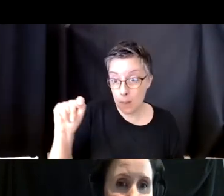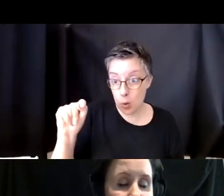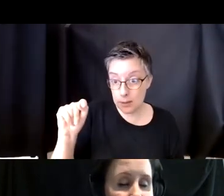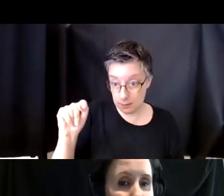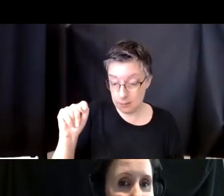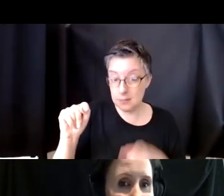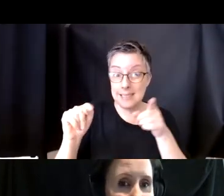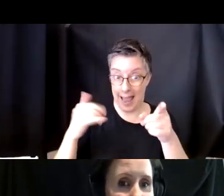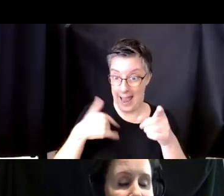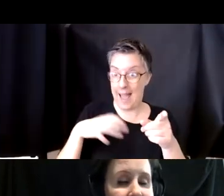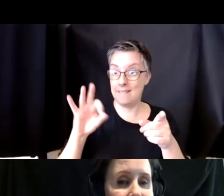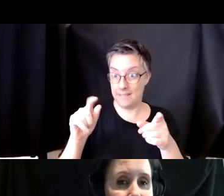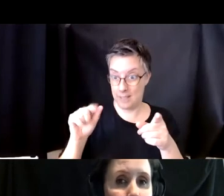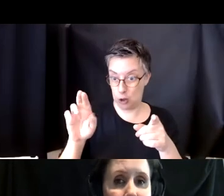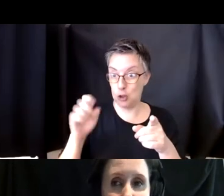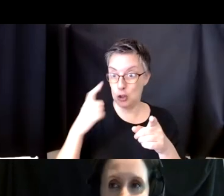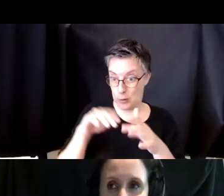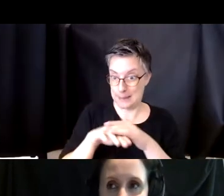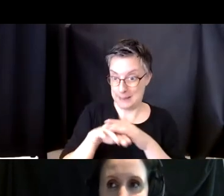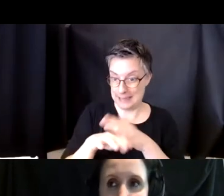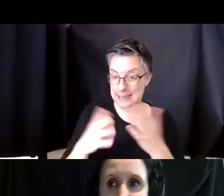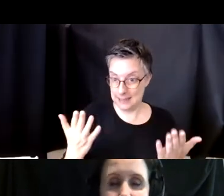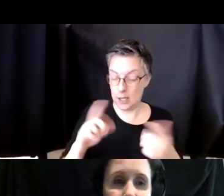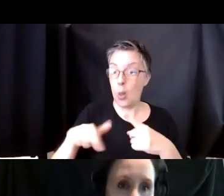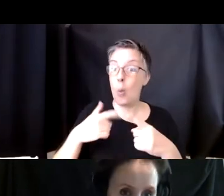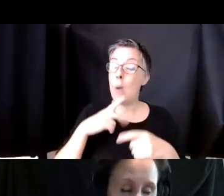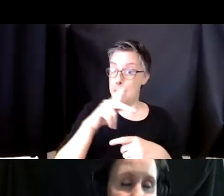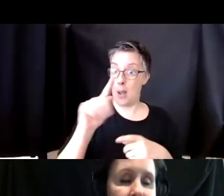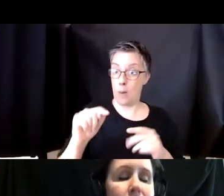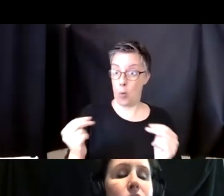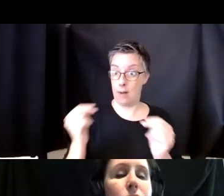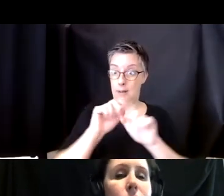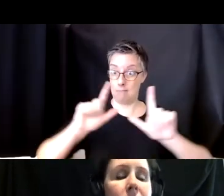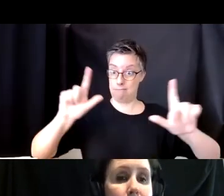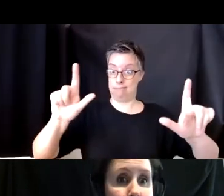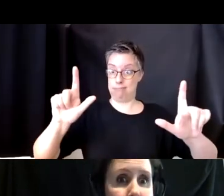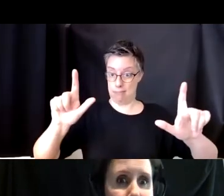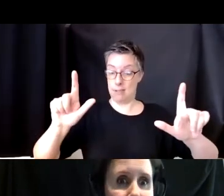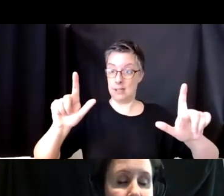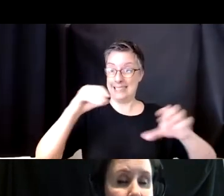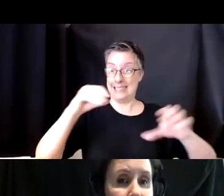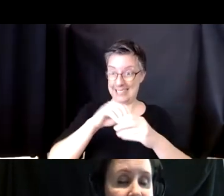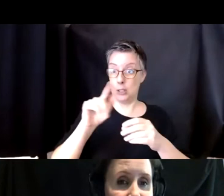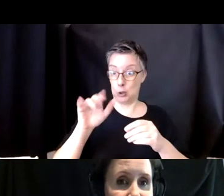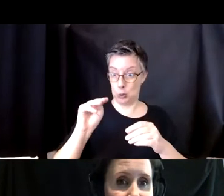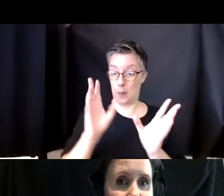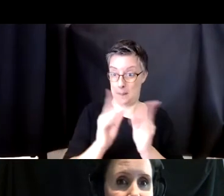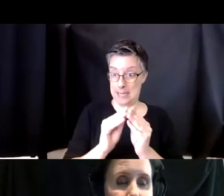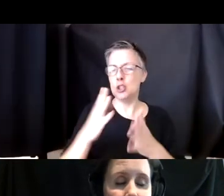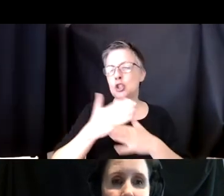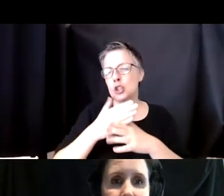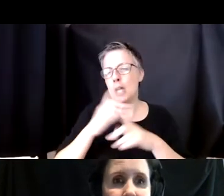feature for accessibility. And so when you have your PowerPoint directly into the Doom meeting on the share